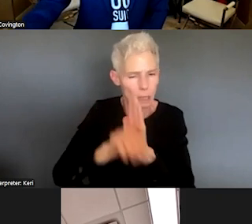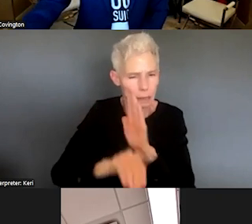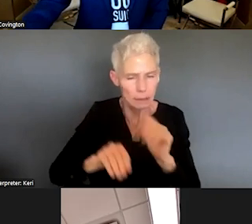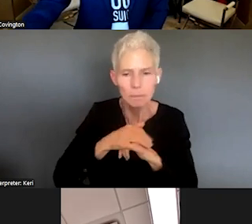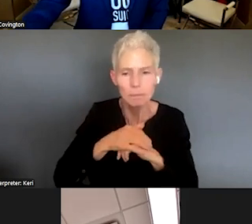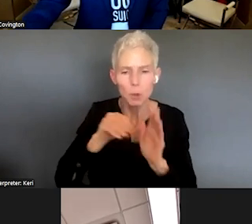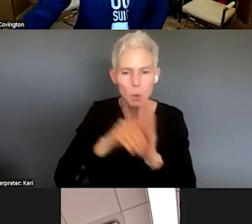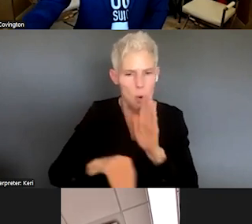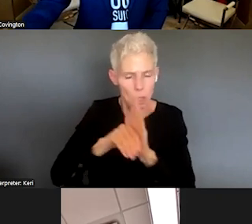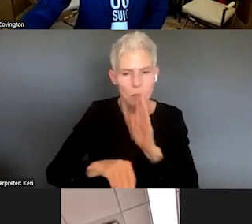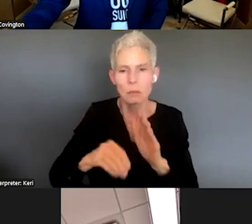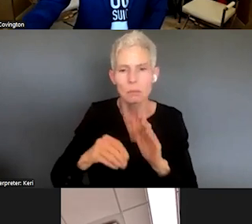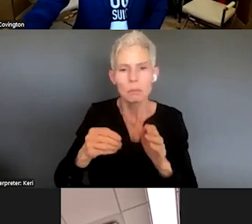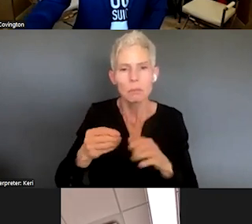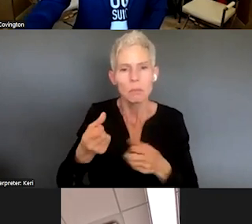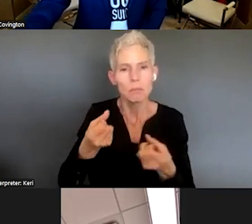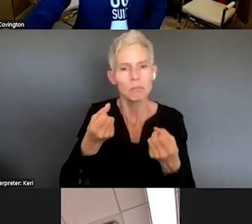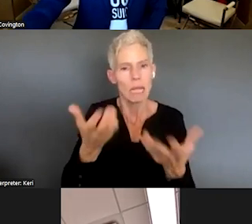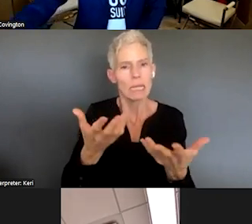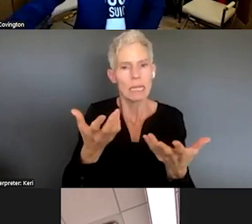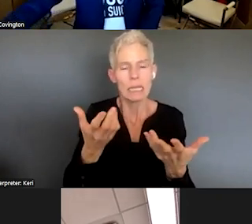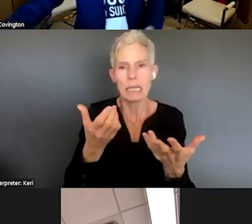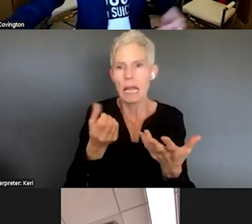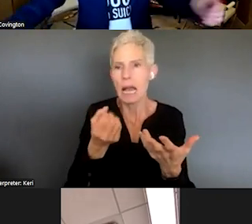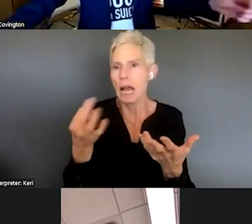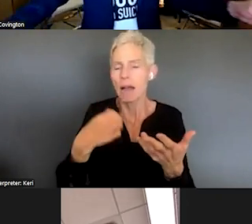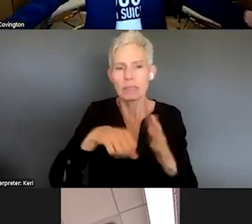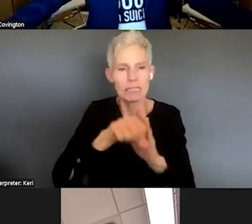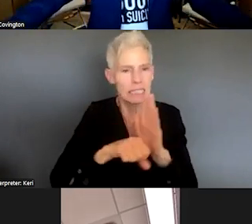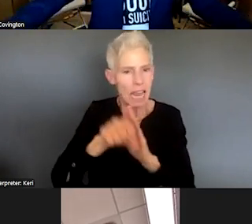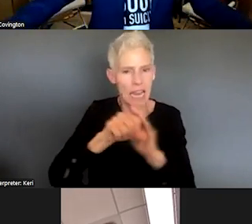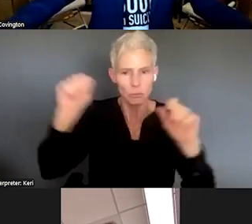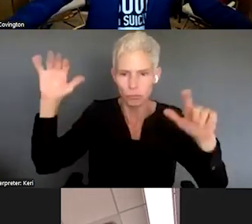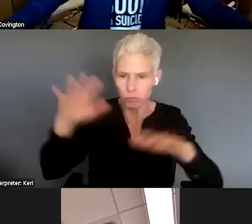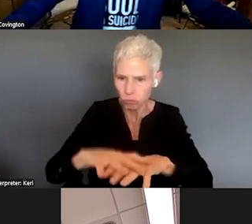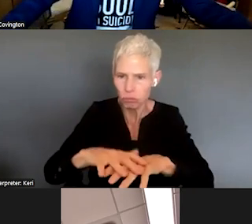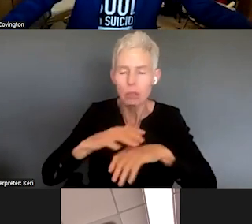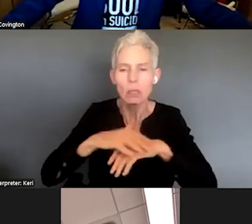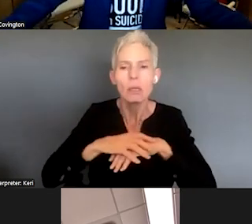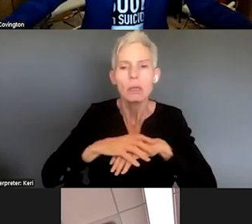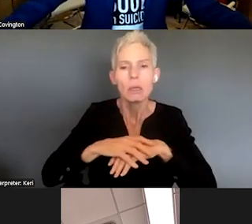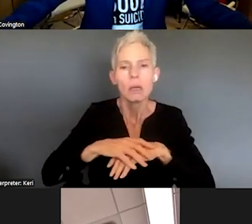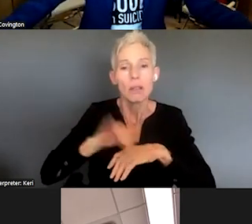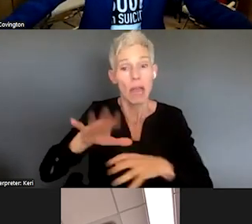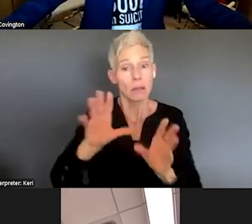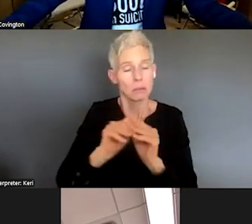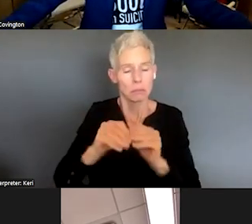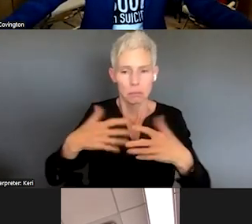with a number of states. It went really